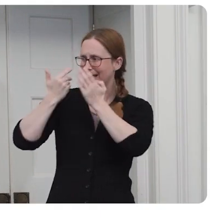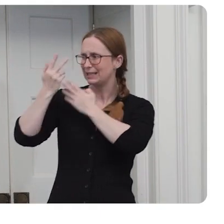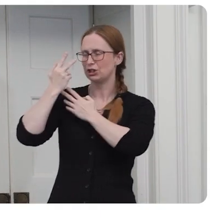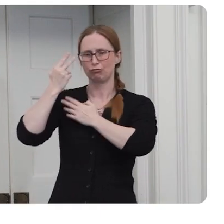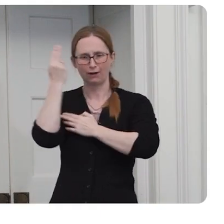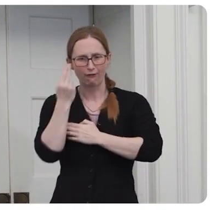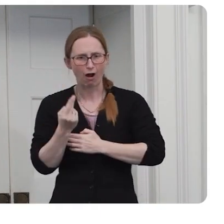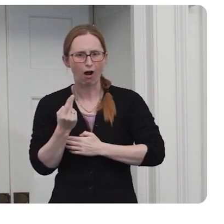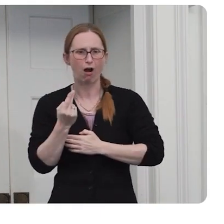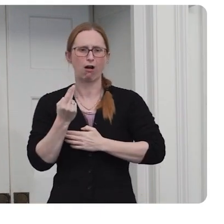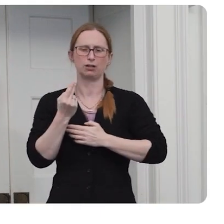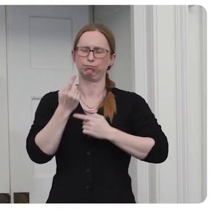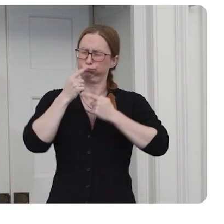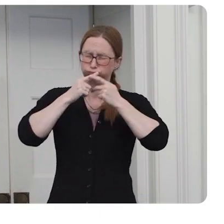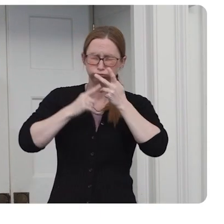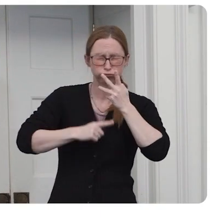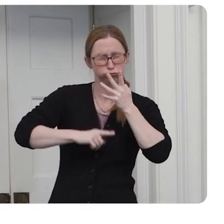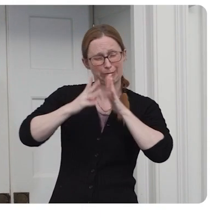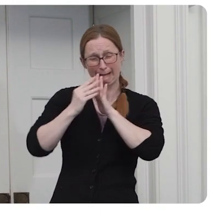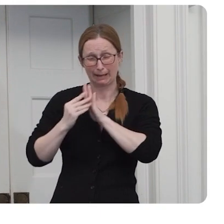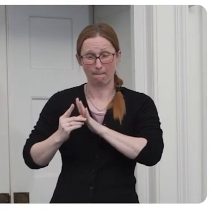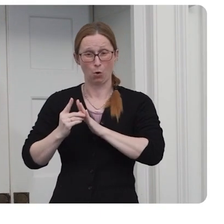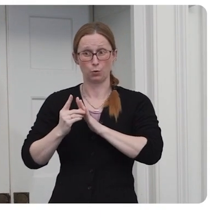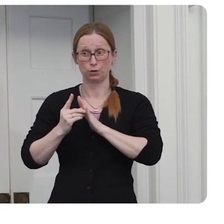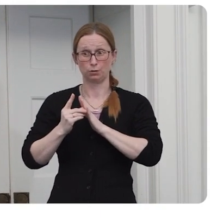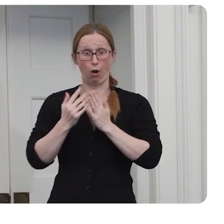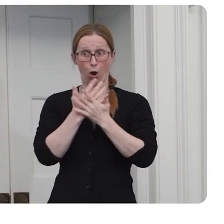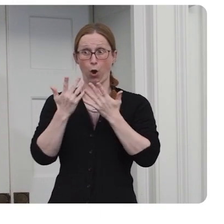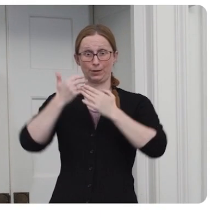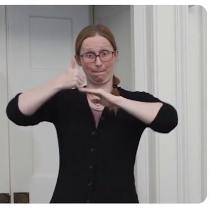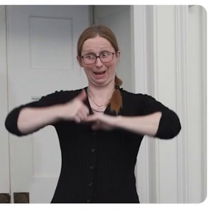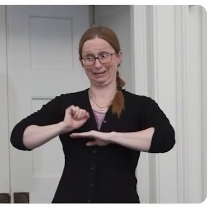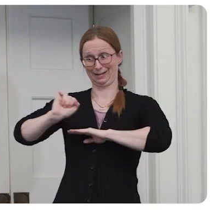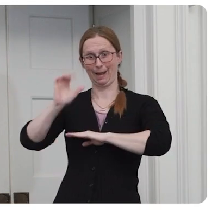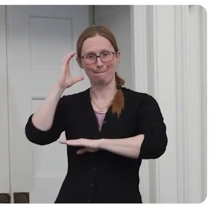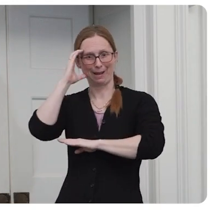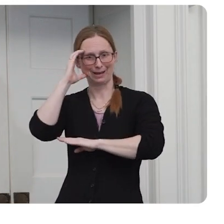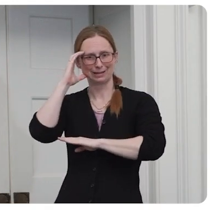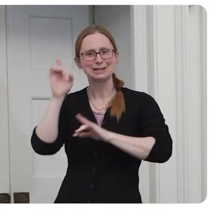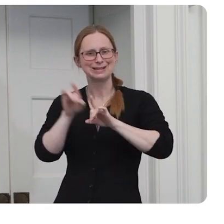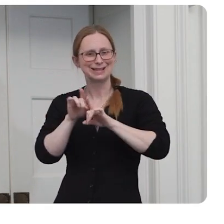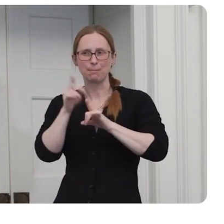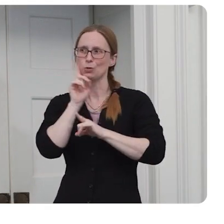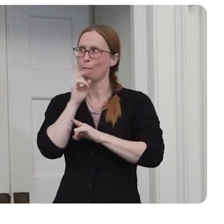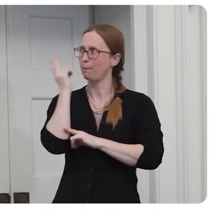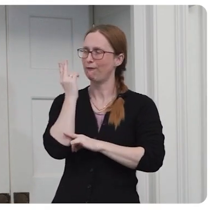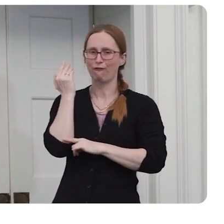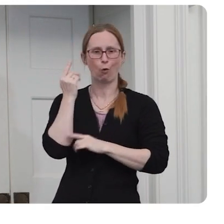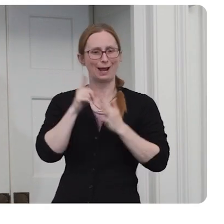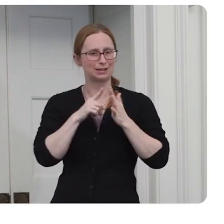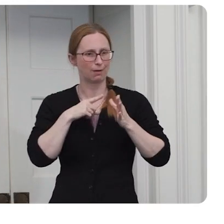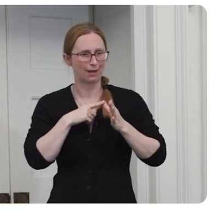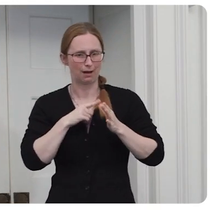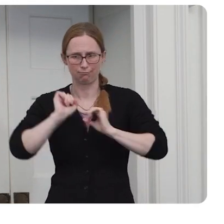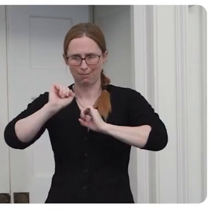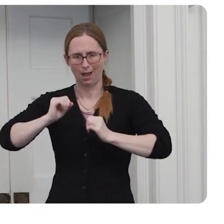art making, people like Frida Kahlo, Henri Matisse were based in their bed, like Elizabeth Allen, and they